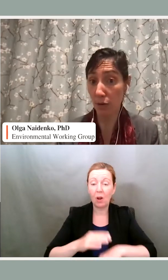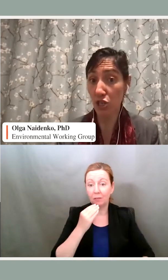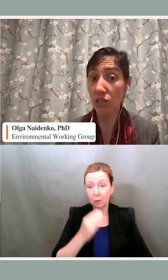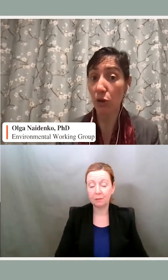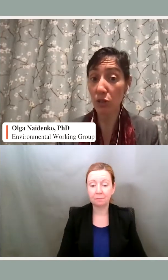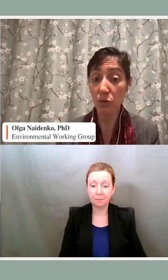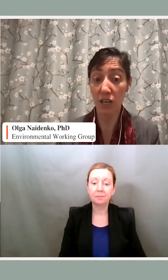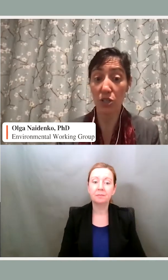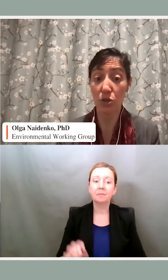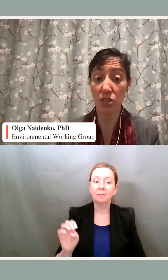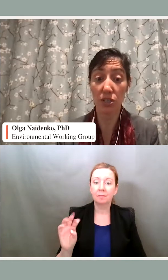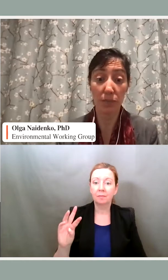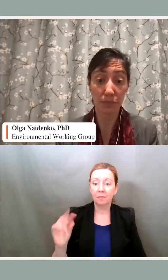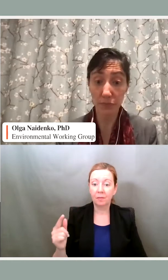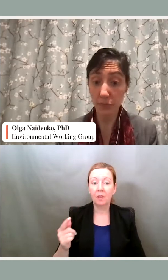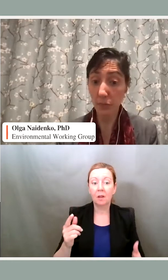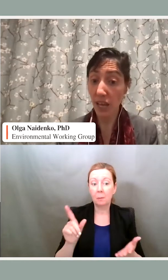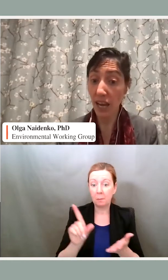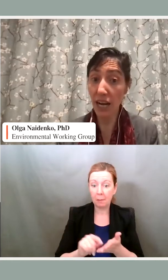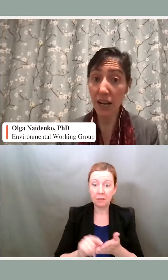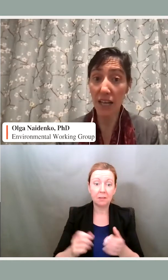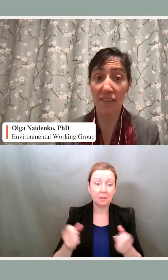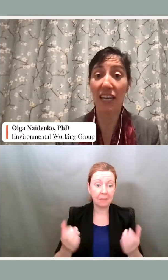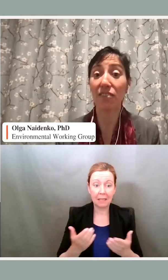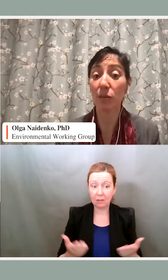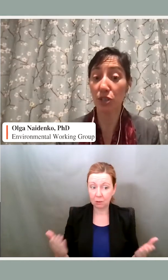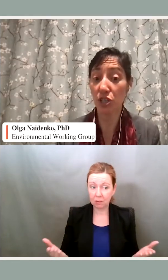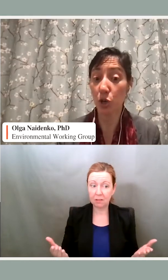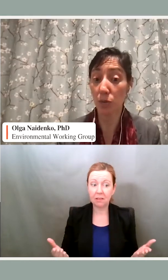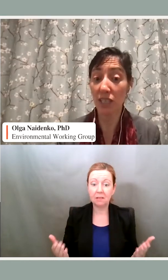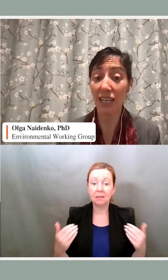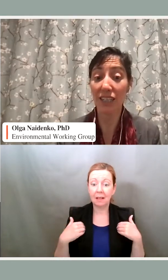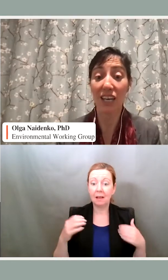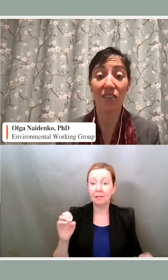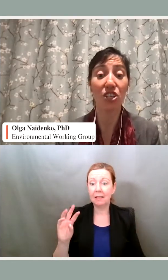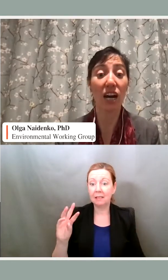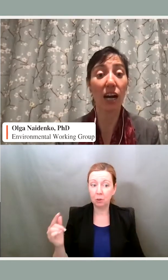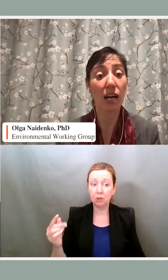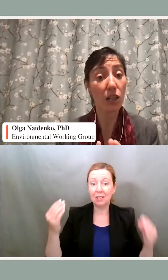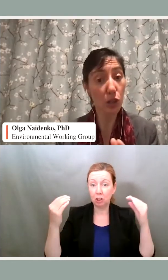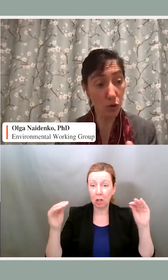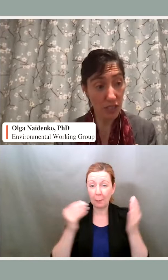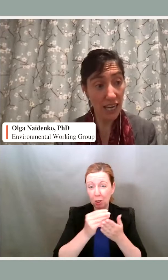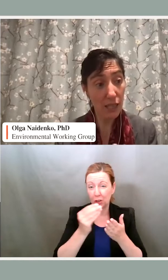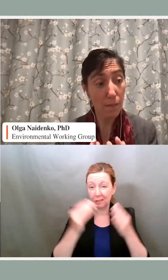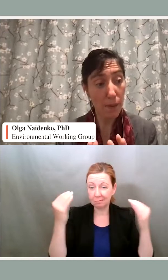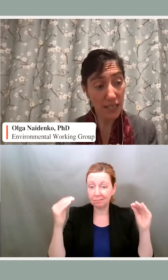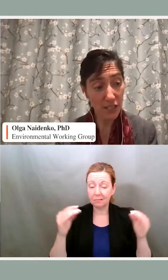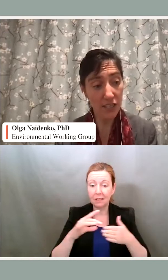AWG publishes lots of resources. We have AWG Shopper's Guide, which looks